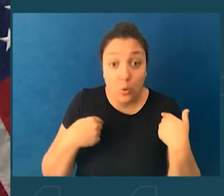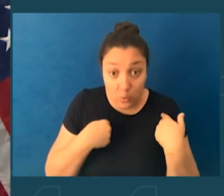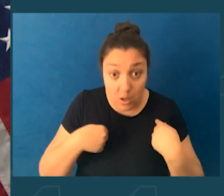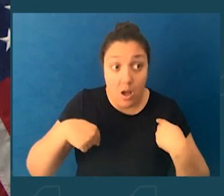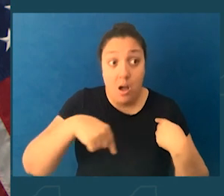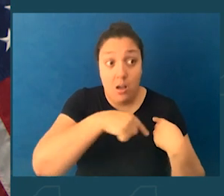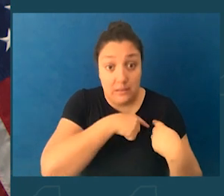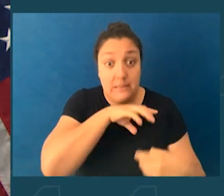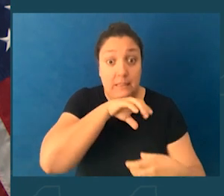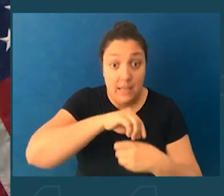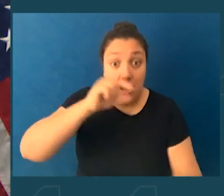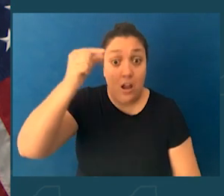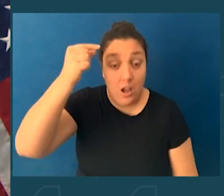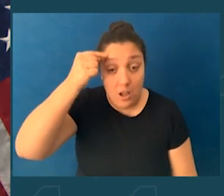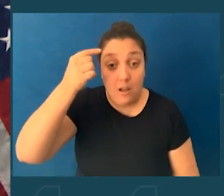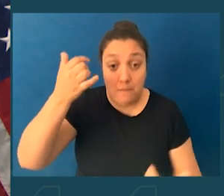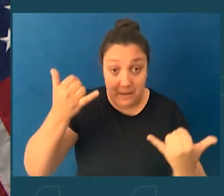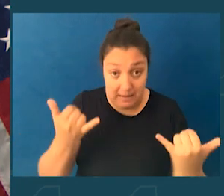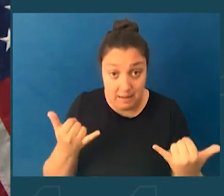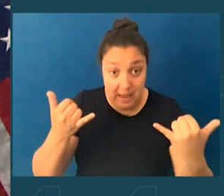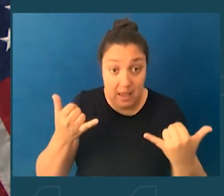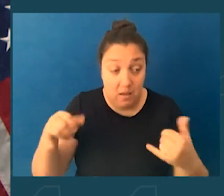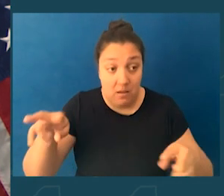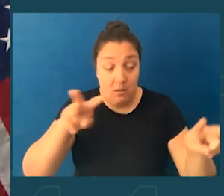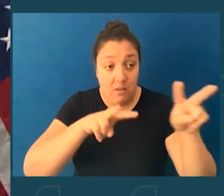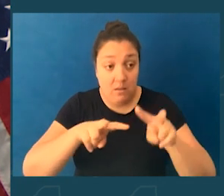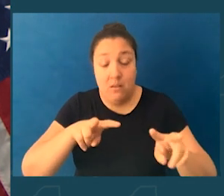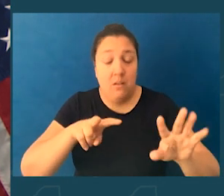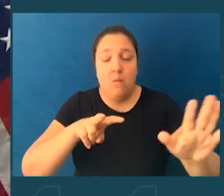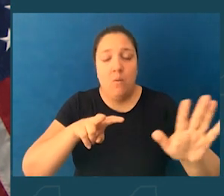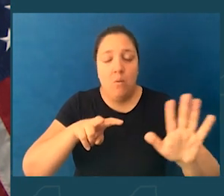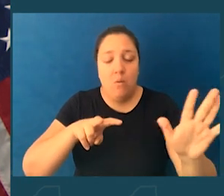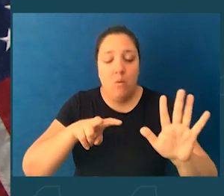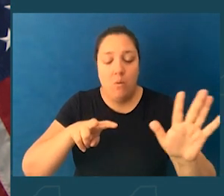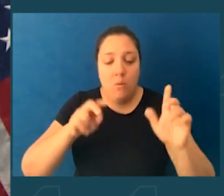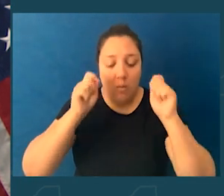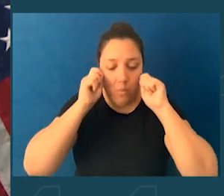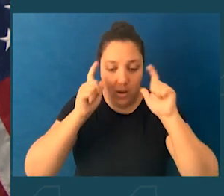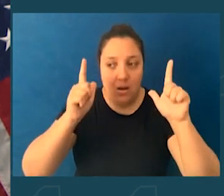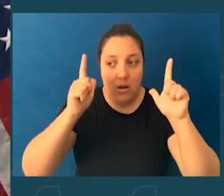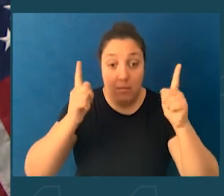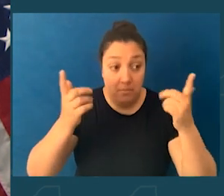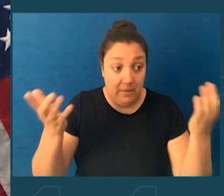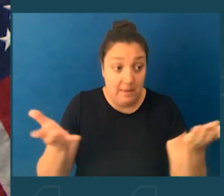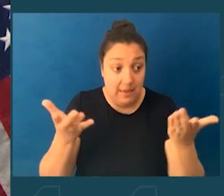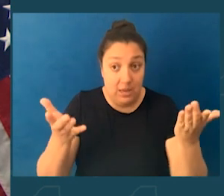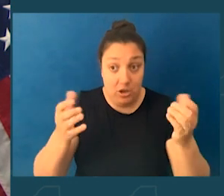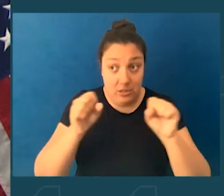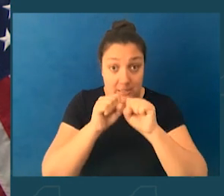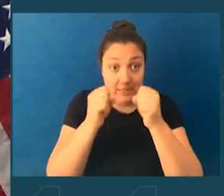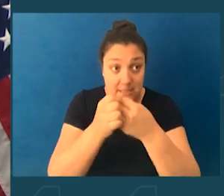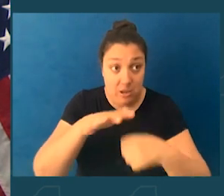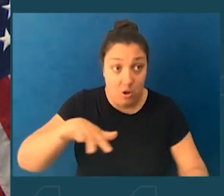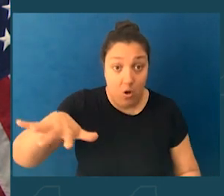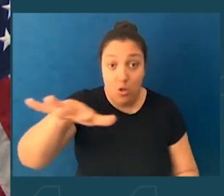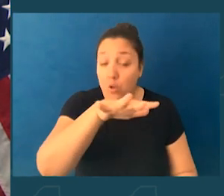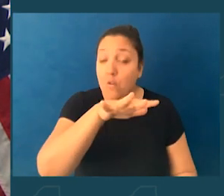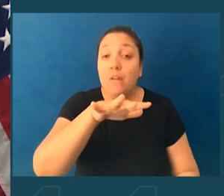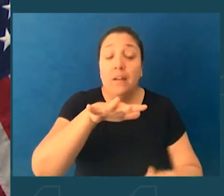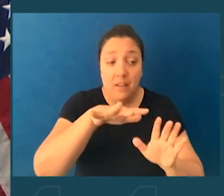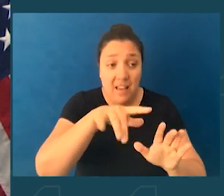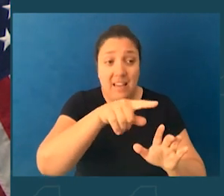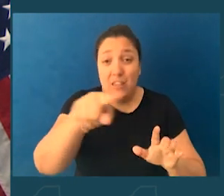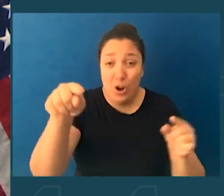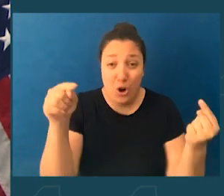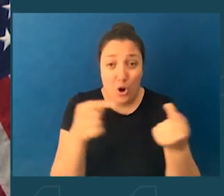call. It is saying society's frayed right now, our people are hurting, and shame on us if we don't step up and